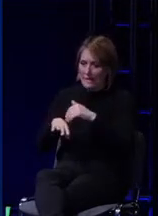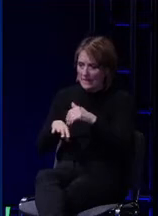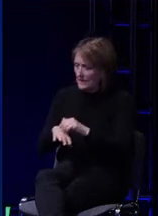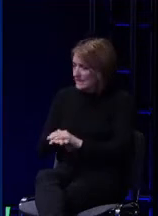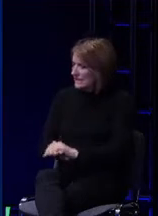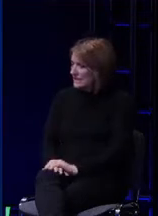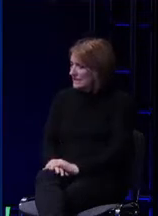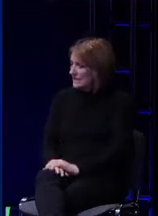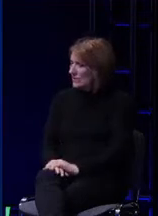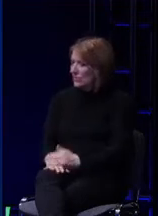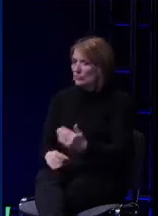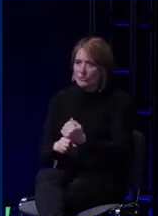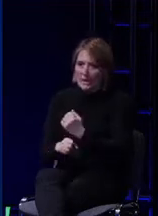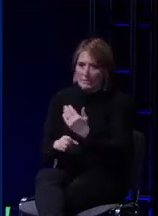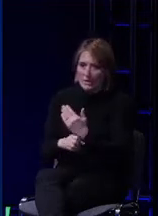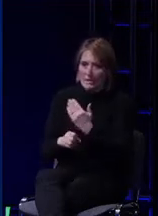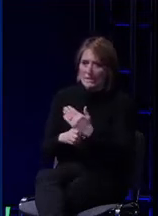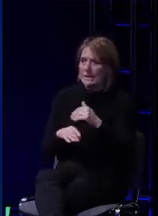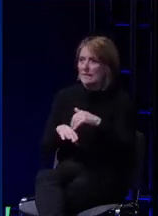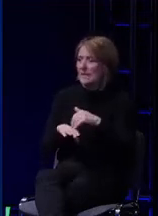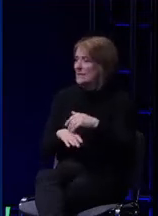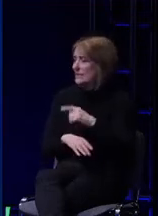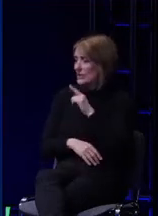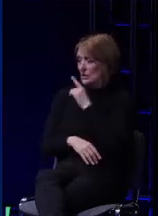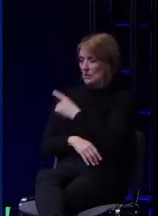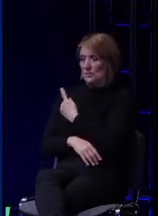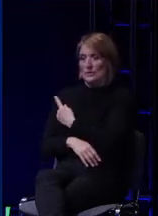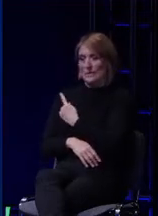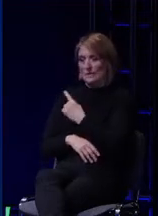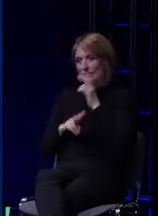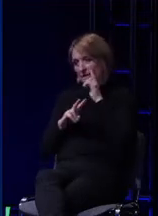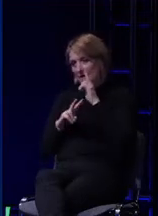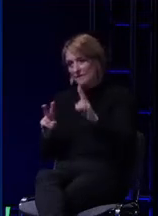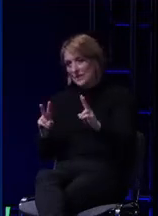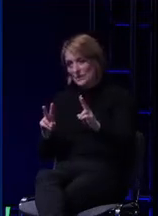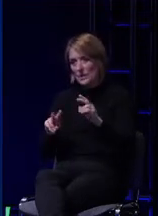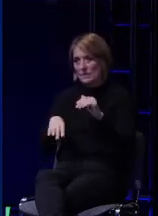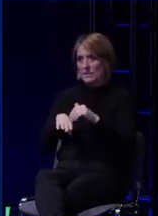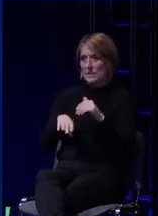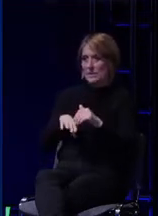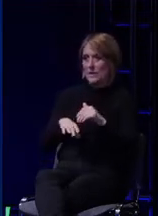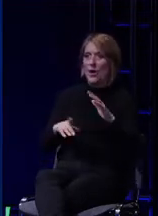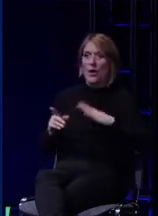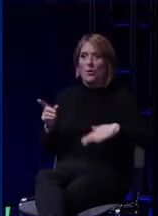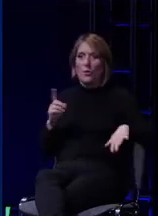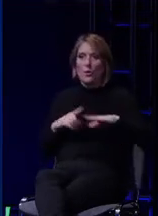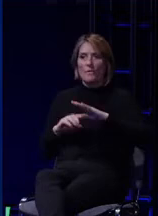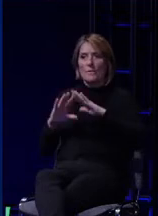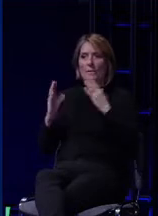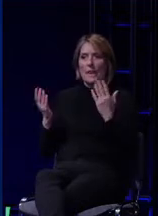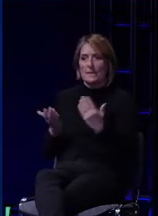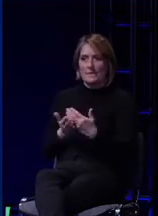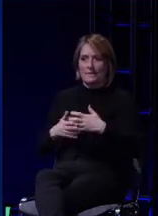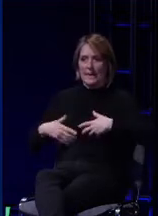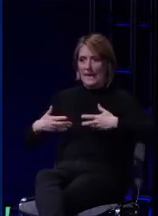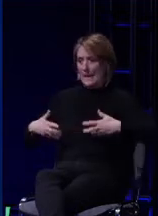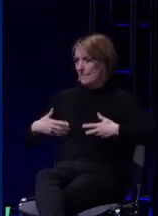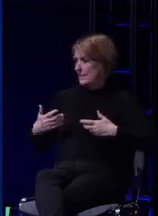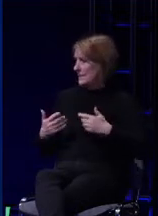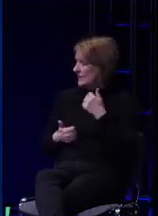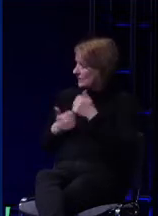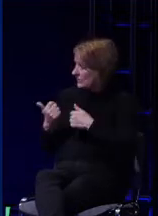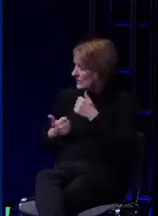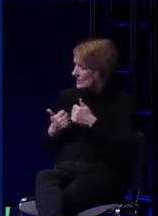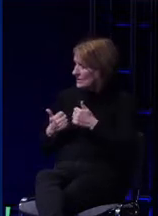visual effects. So Erik, you were the visual effects supervisor on all of the Planet of the Apes, and congratulations on your second